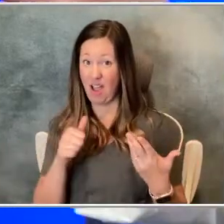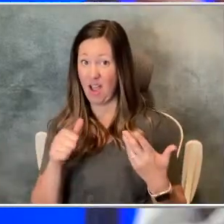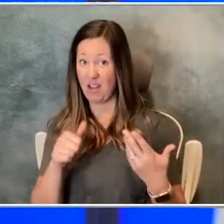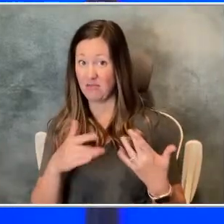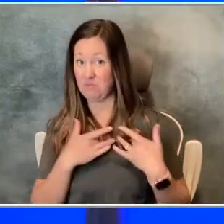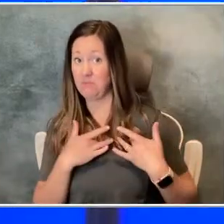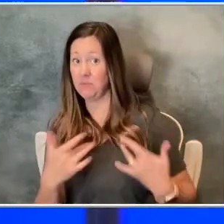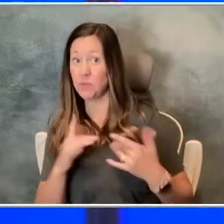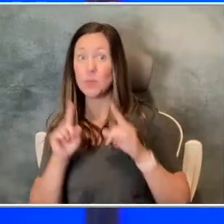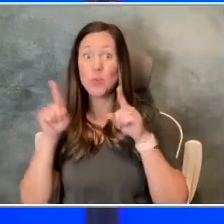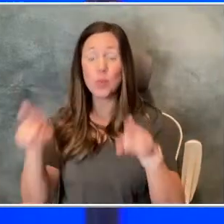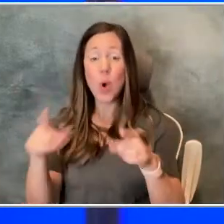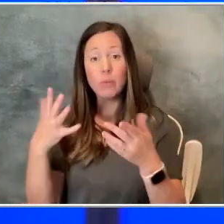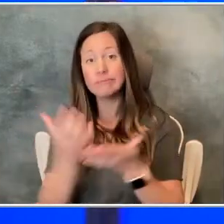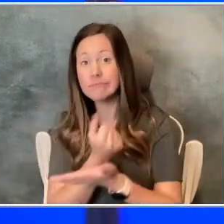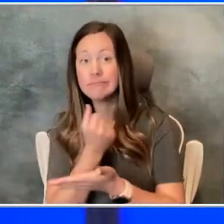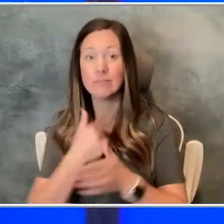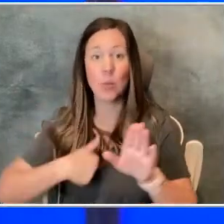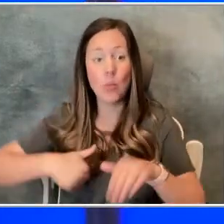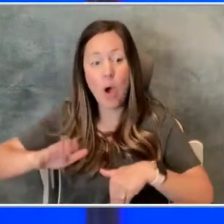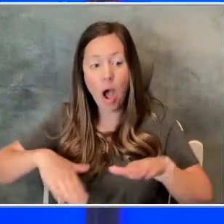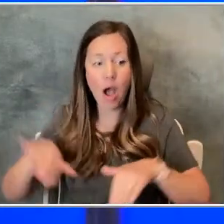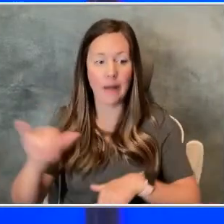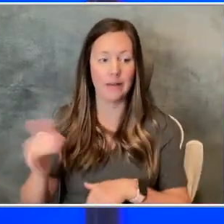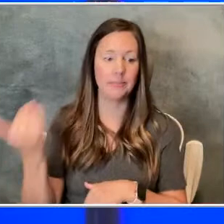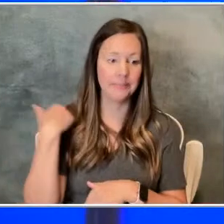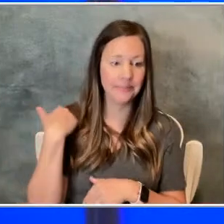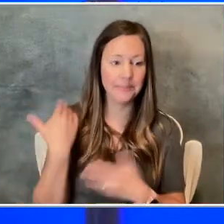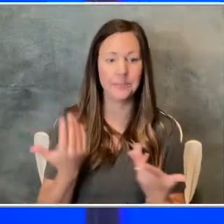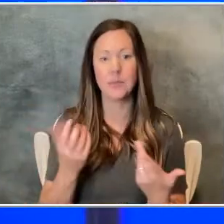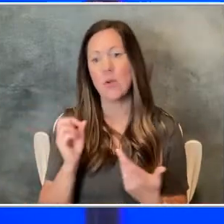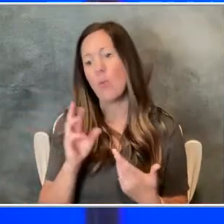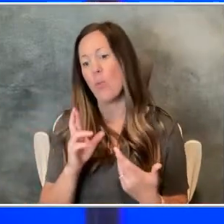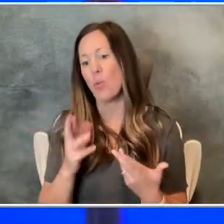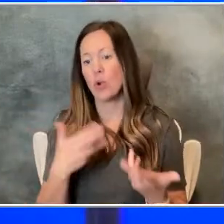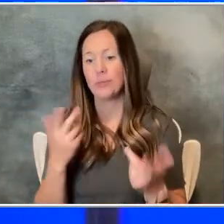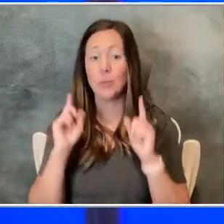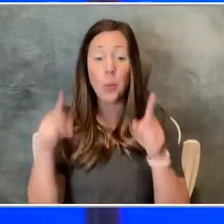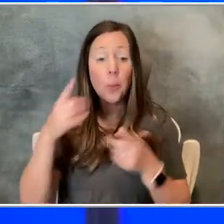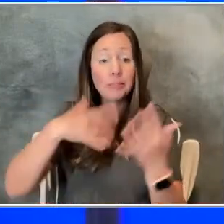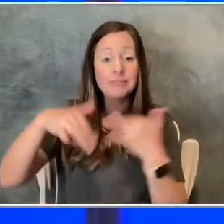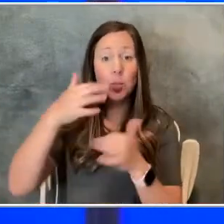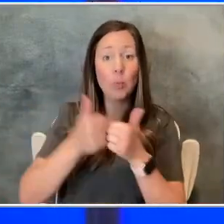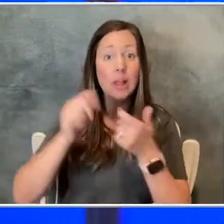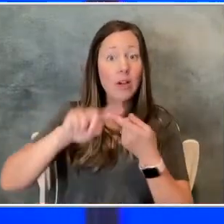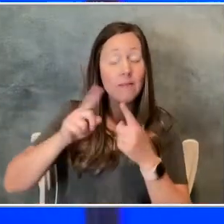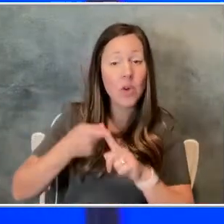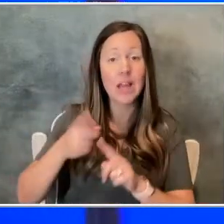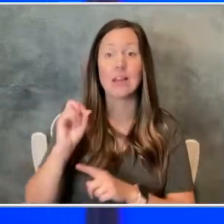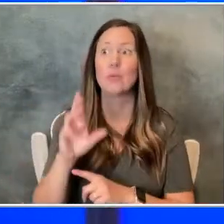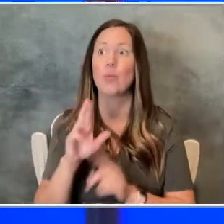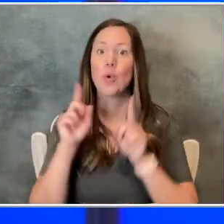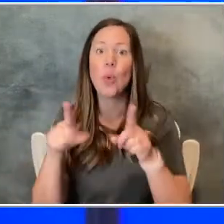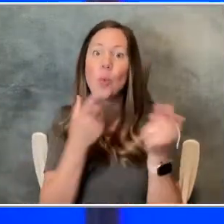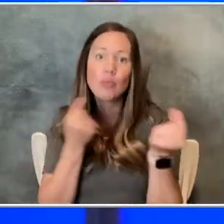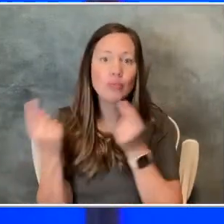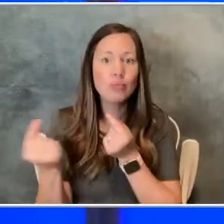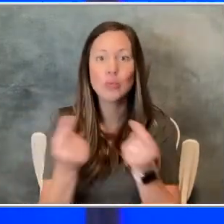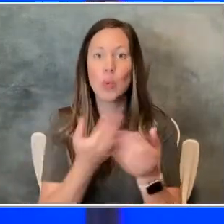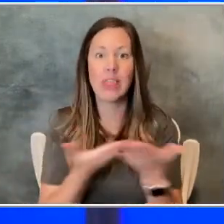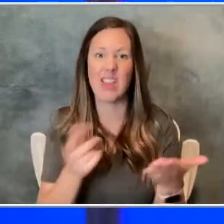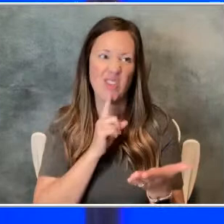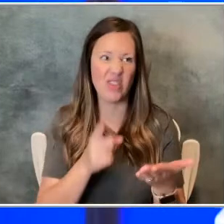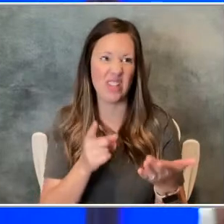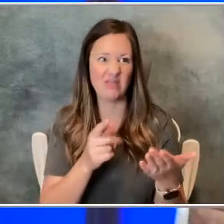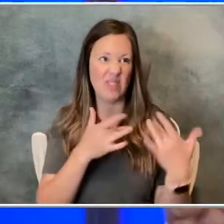on that 2-mile walk that we used to go on, or to go hang out with our friends, or to go do all of the things. And the less